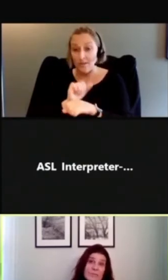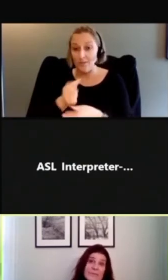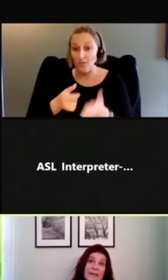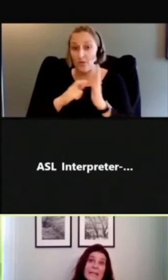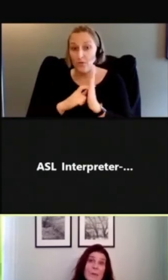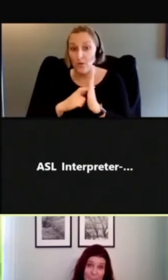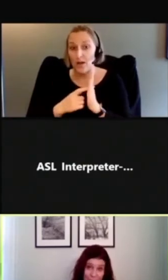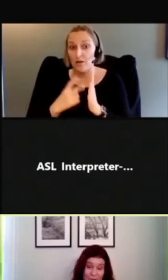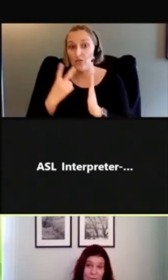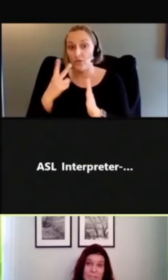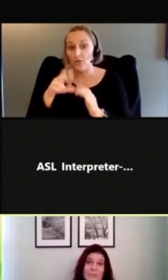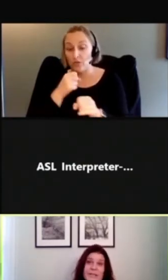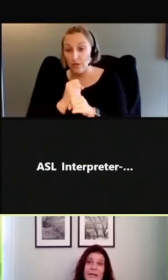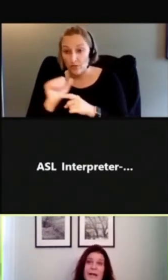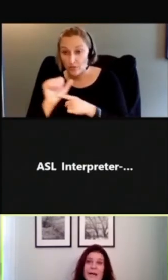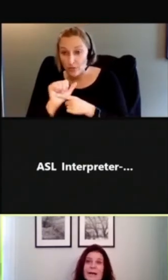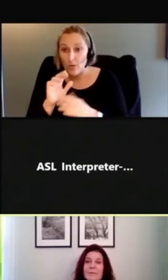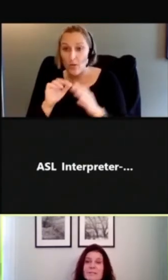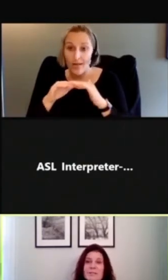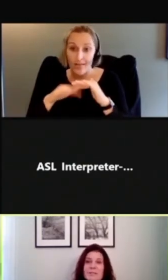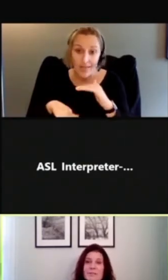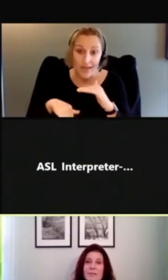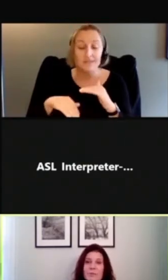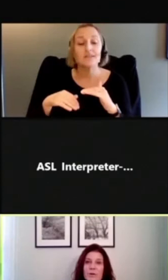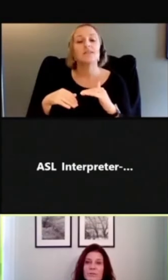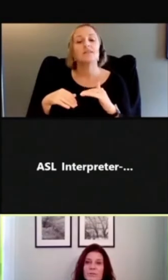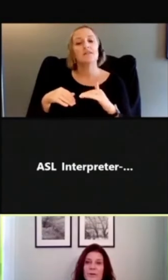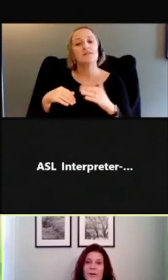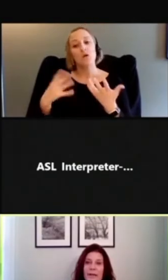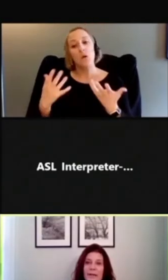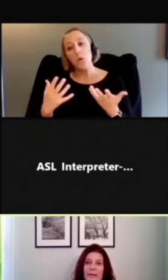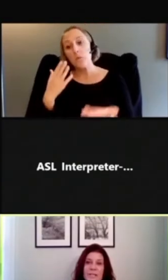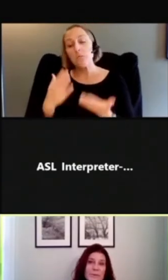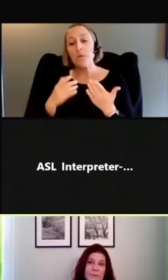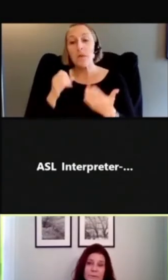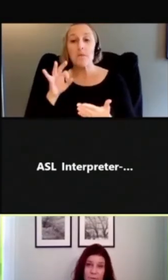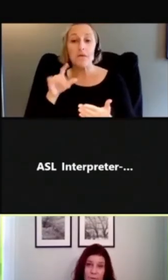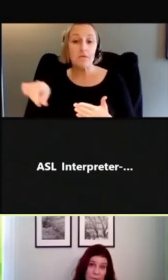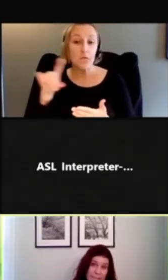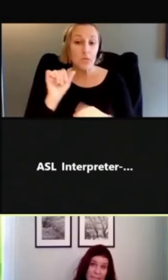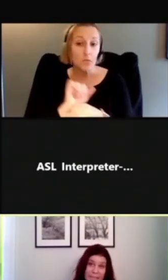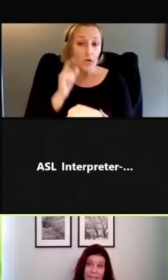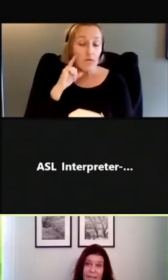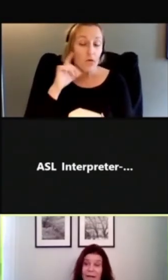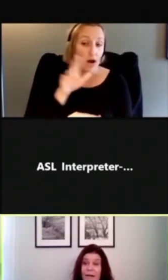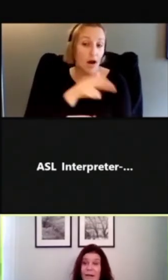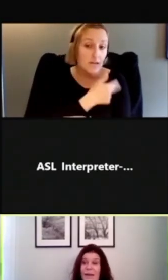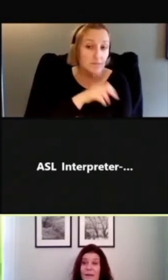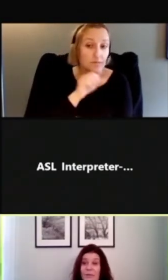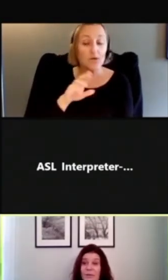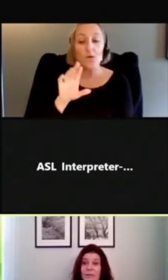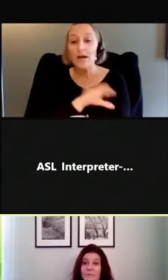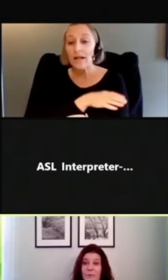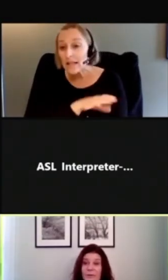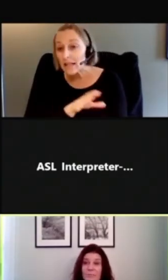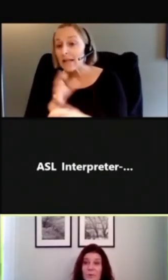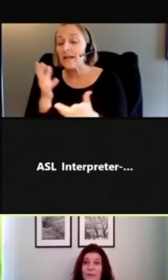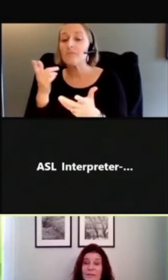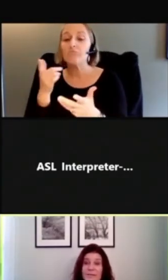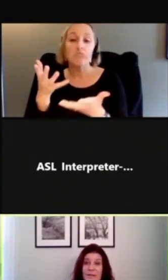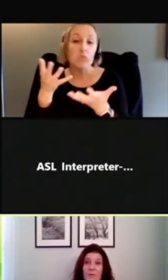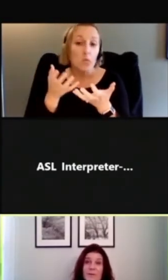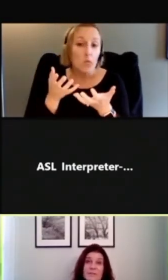So in terms of thinking about partnerships, especially if you work for a hospital or clinic and are looking